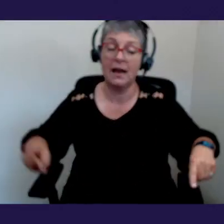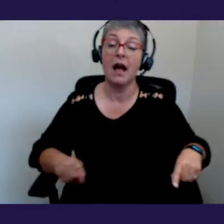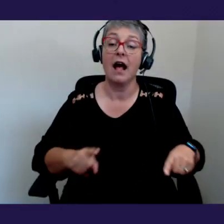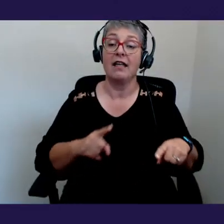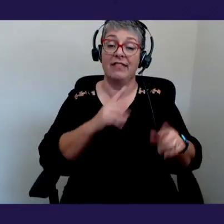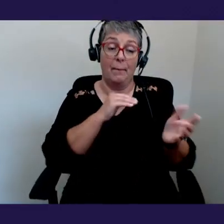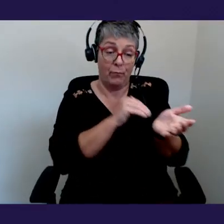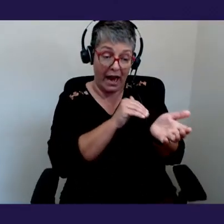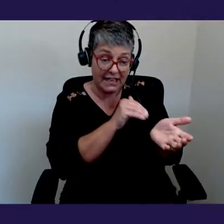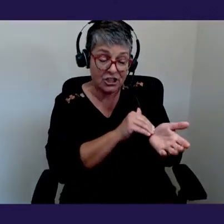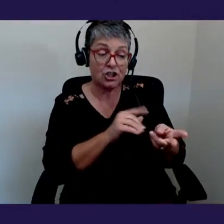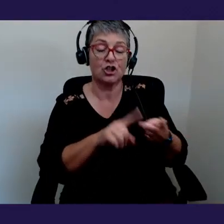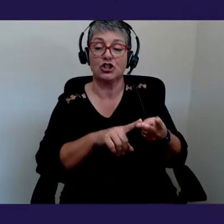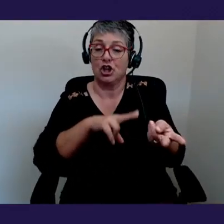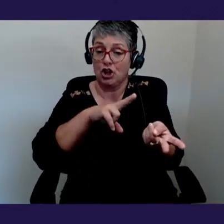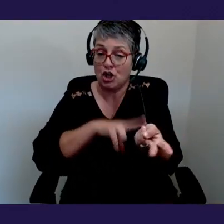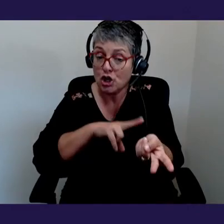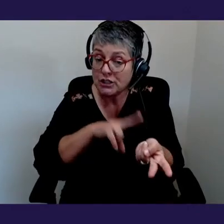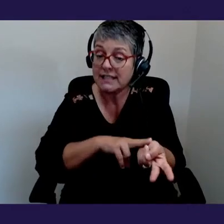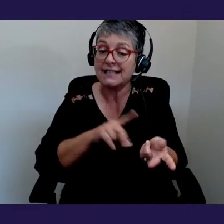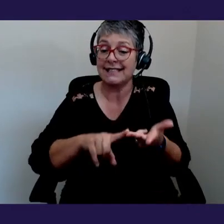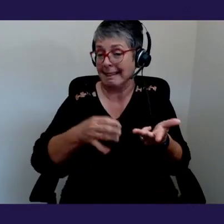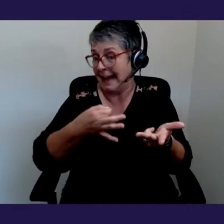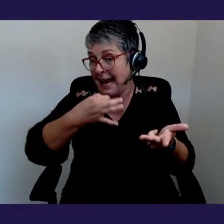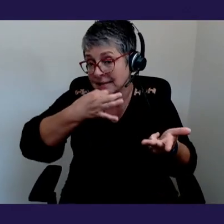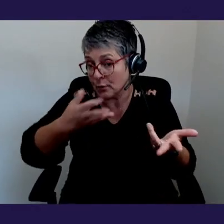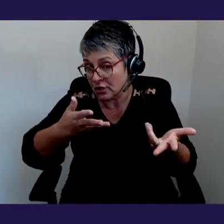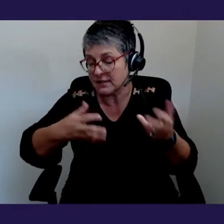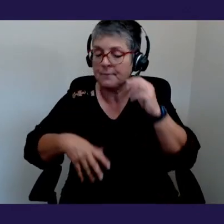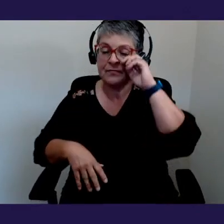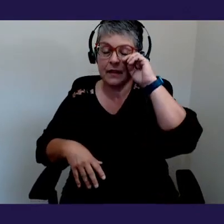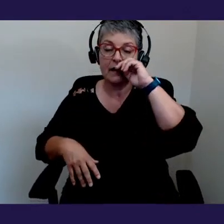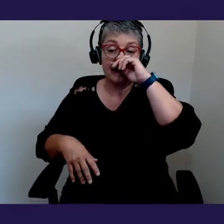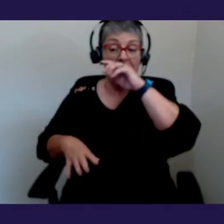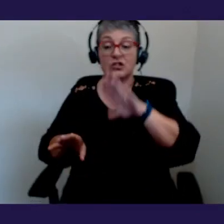call it public health. I think additionally, what public health